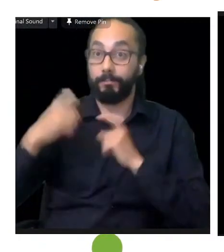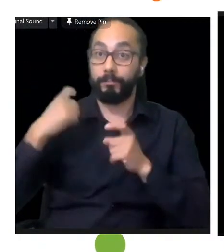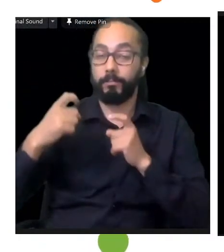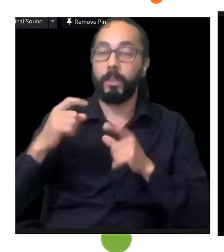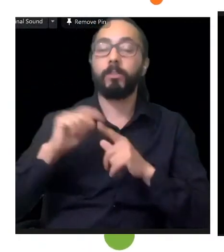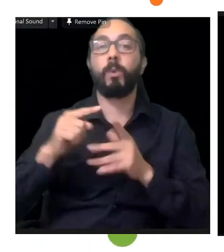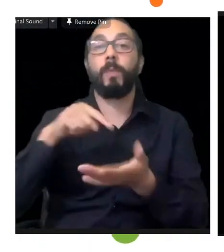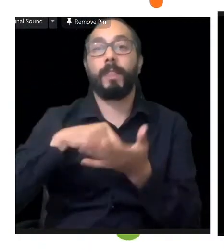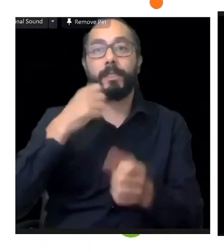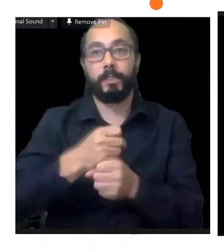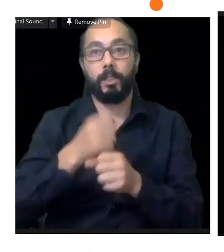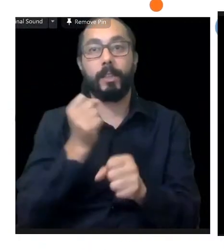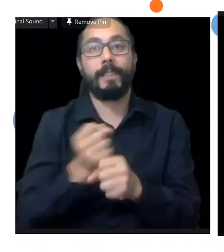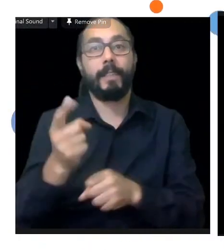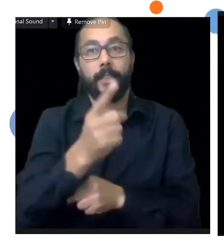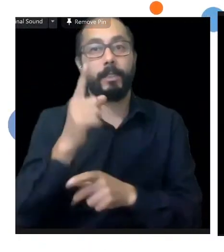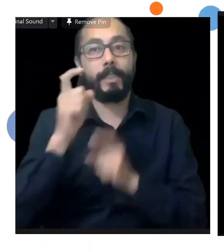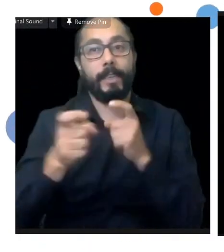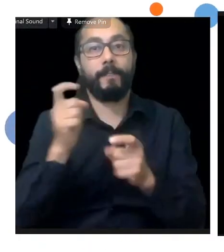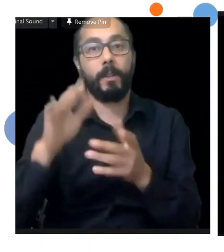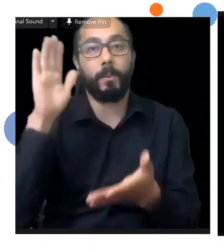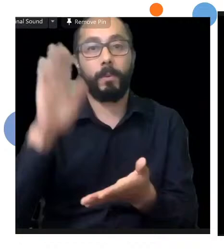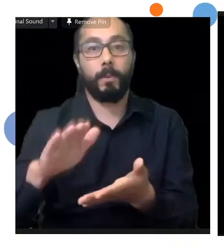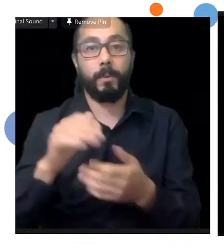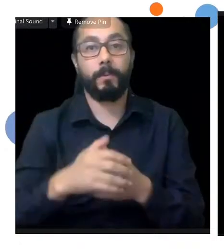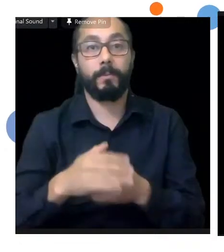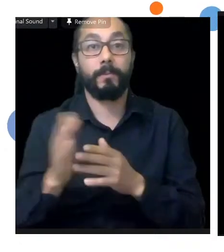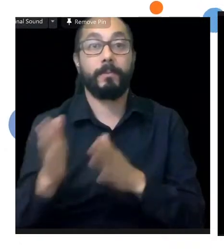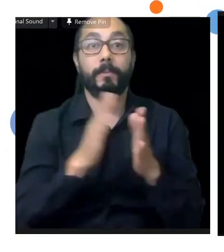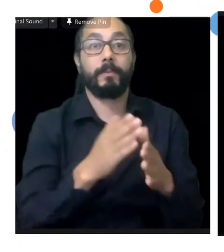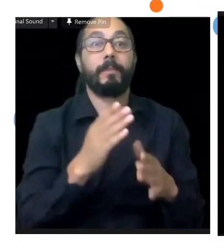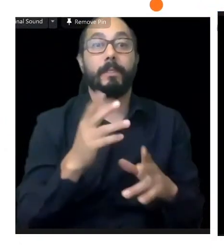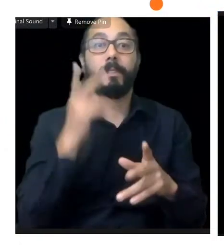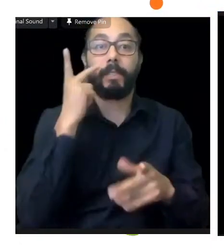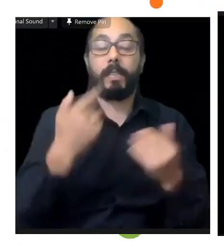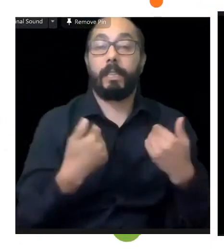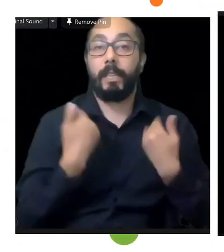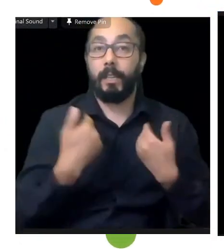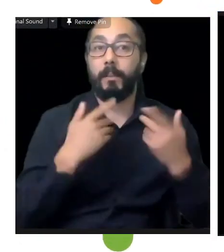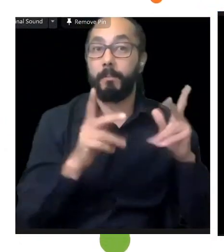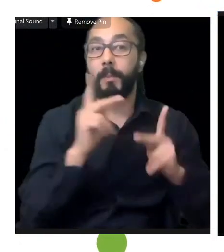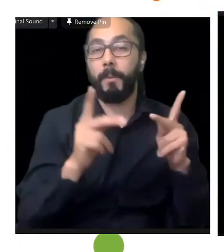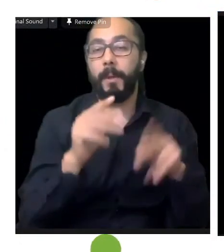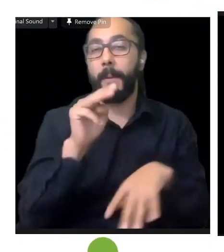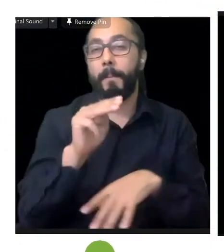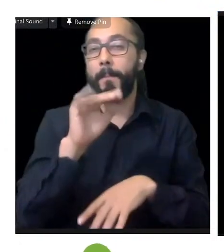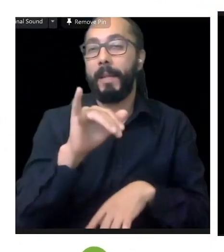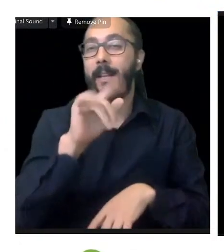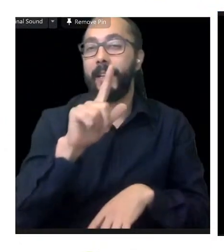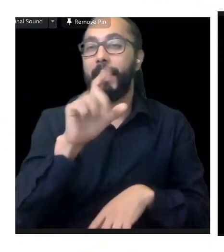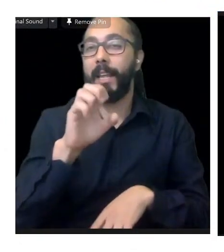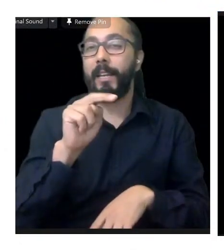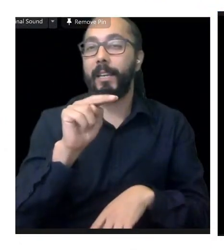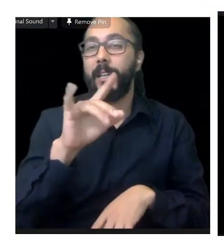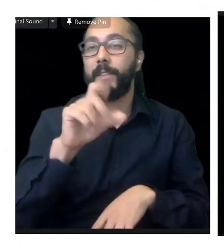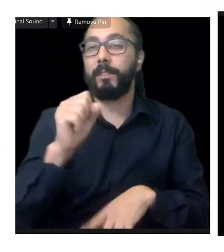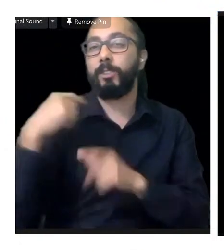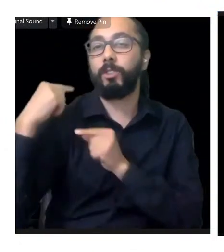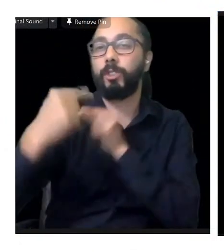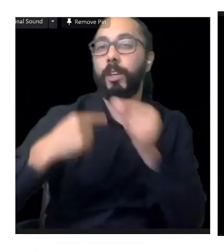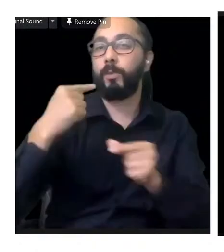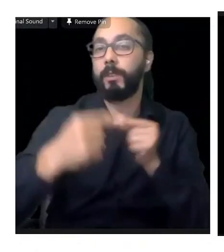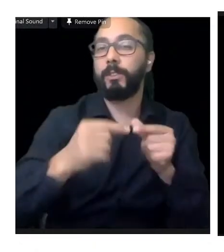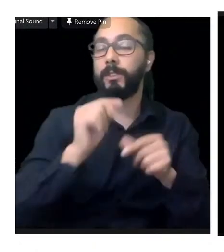giving less. You can see those millennials, younger patrons of arts and culture, wanting to give a little